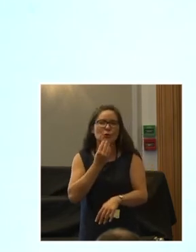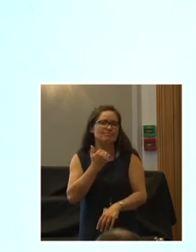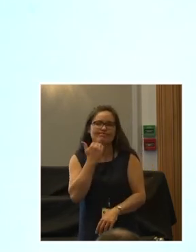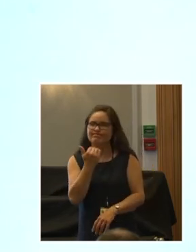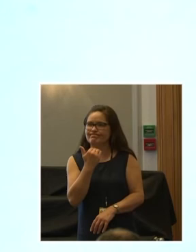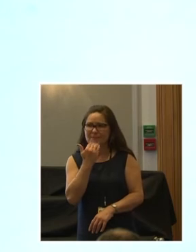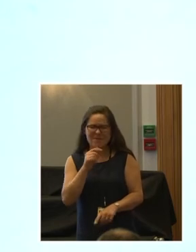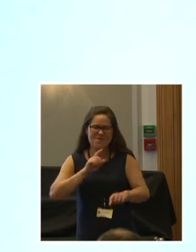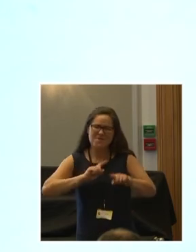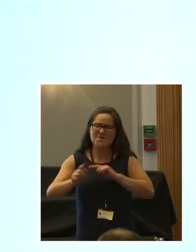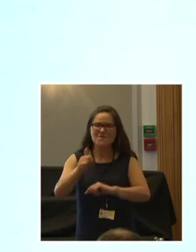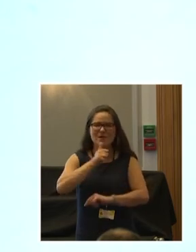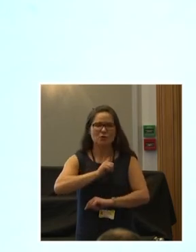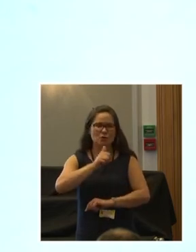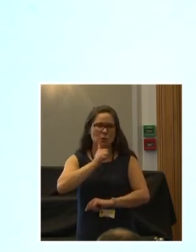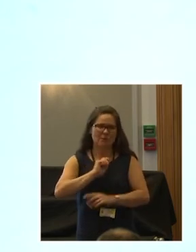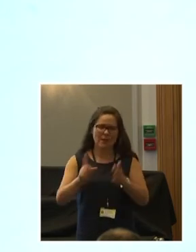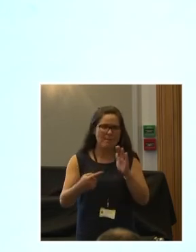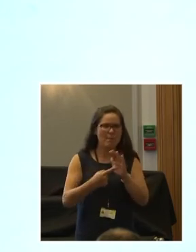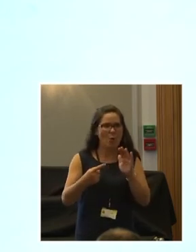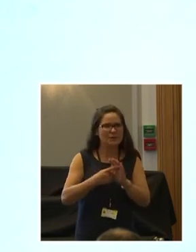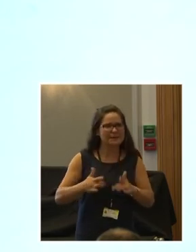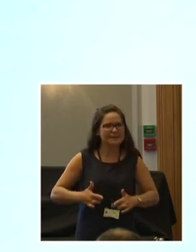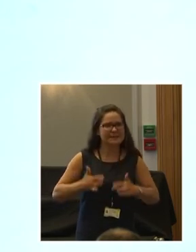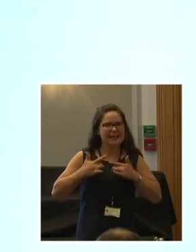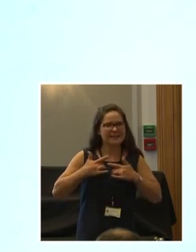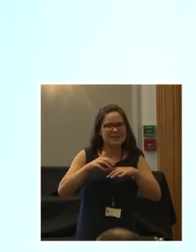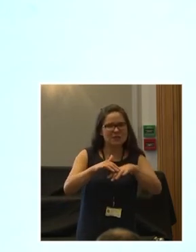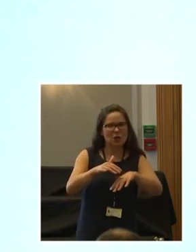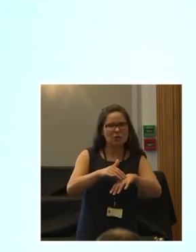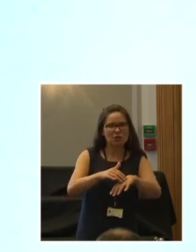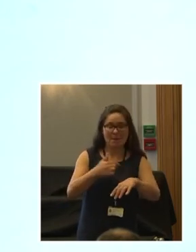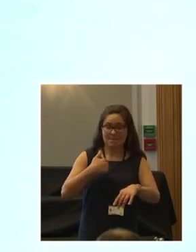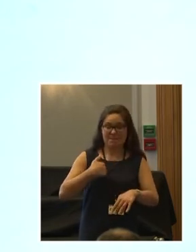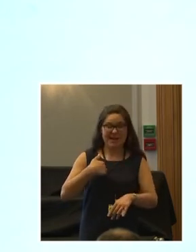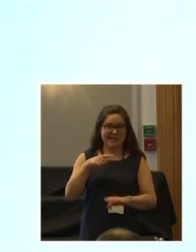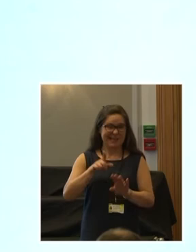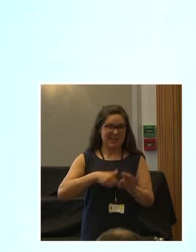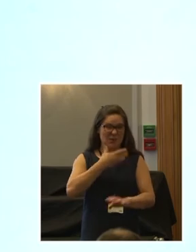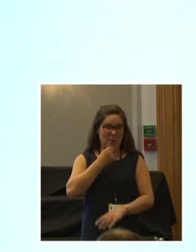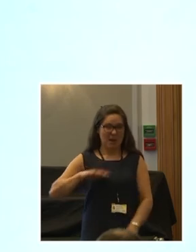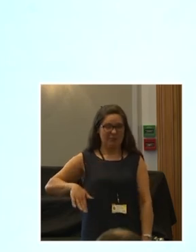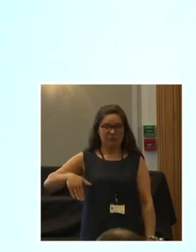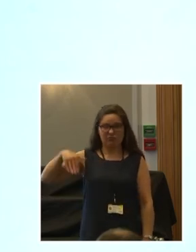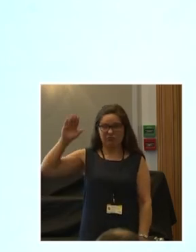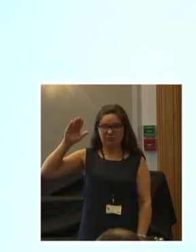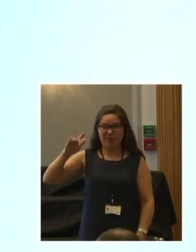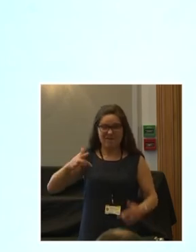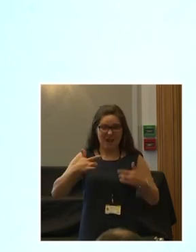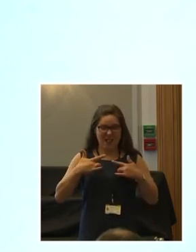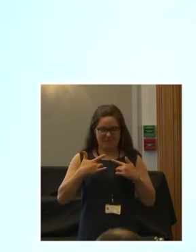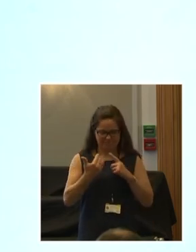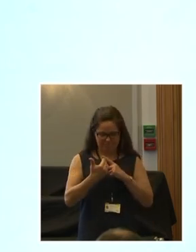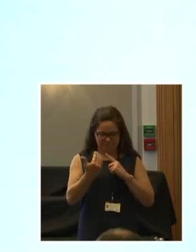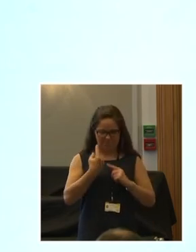very useful and important sense. And as a young man growing up, I didn't identify as a Braille user at all. I